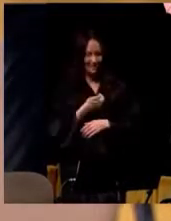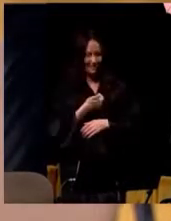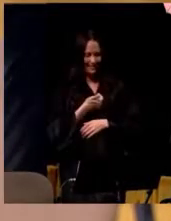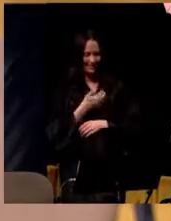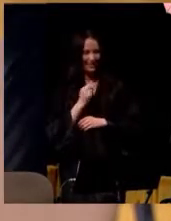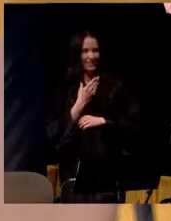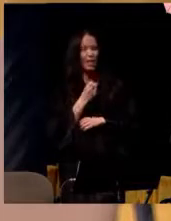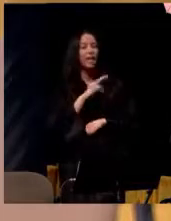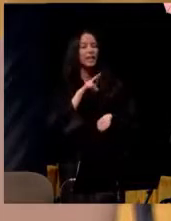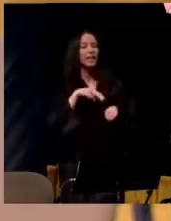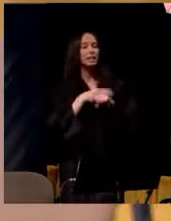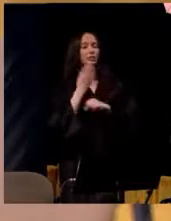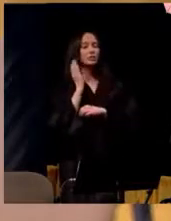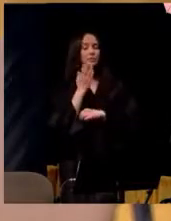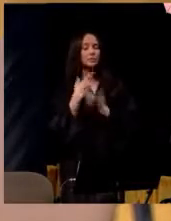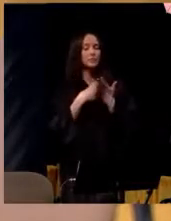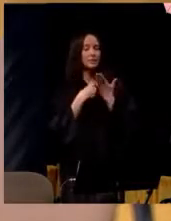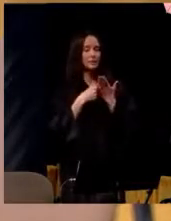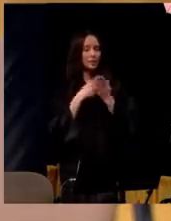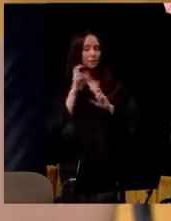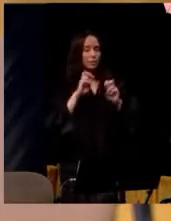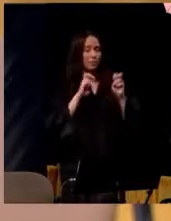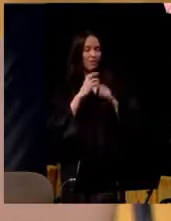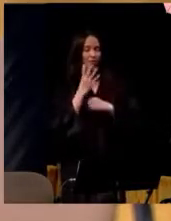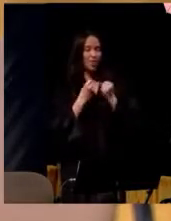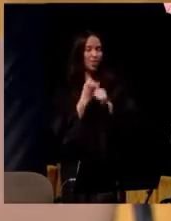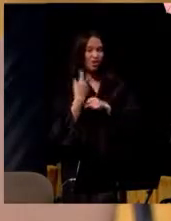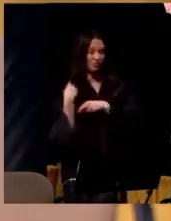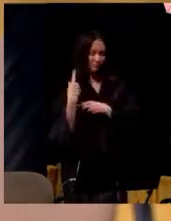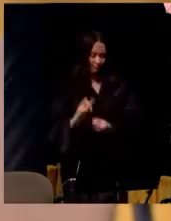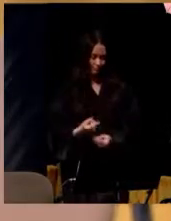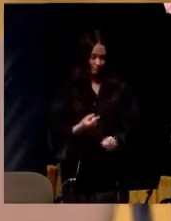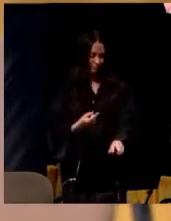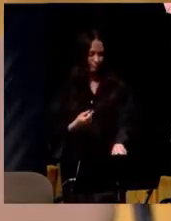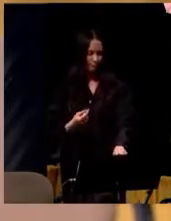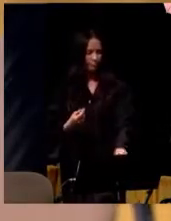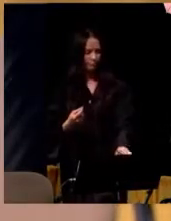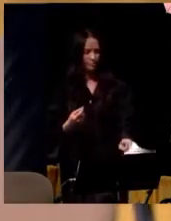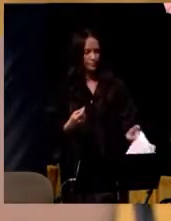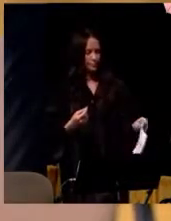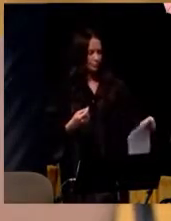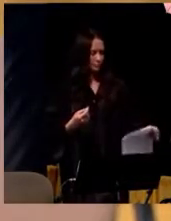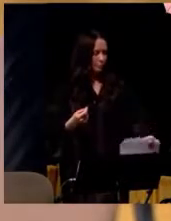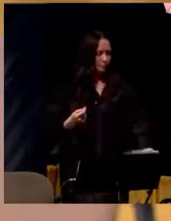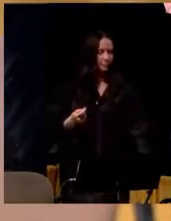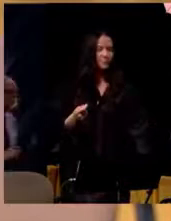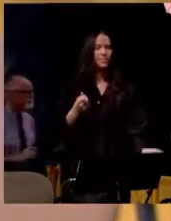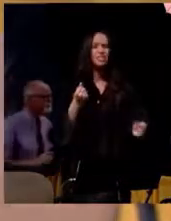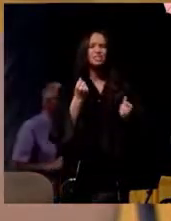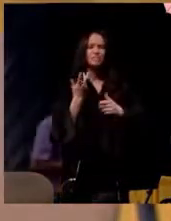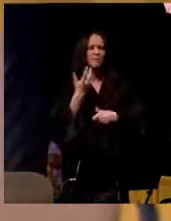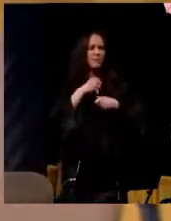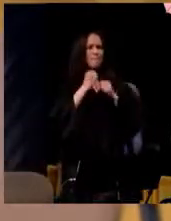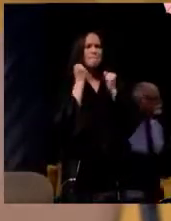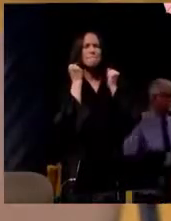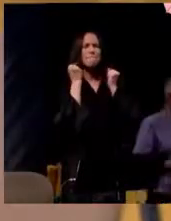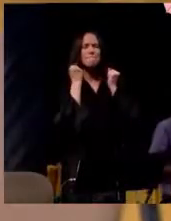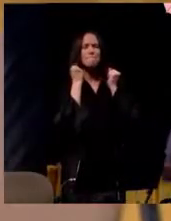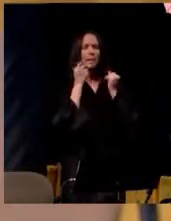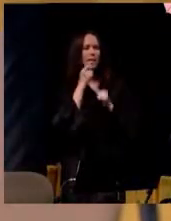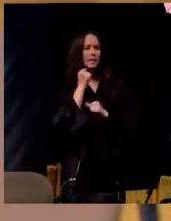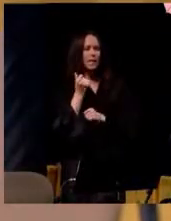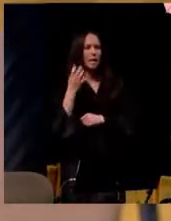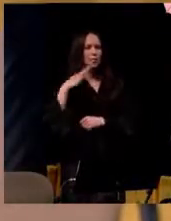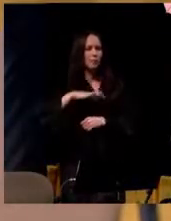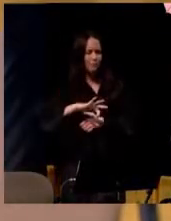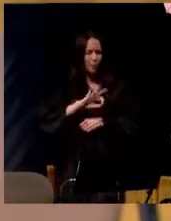the National Speech and Debate Tournament for 4 years. She has involved herself in a variety of nonprofit work, including